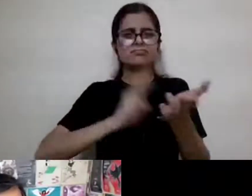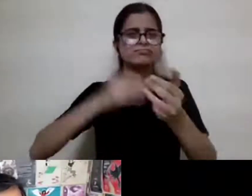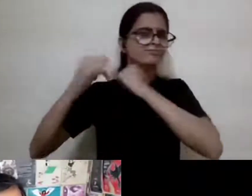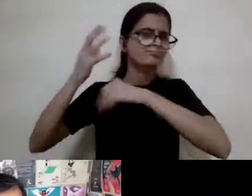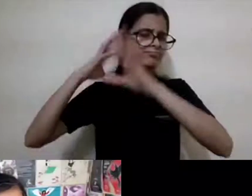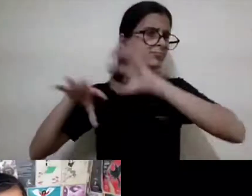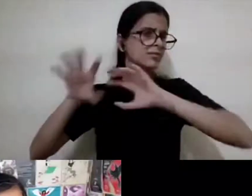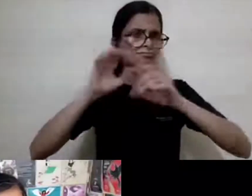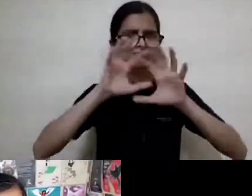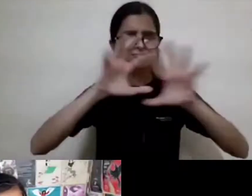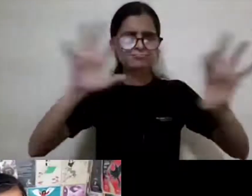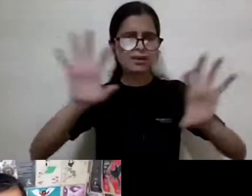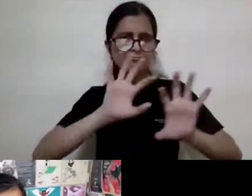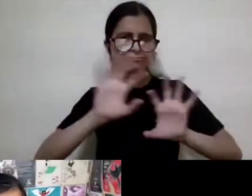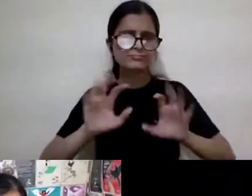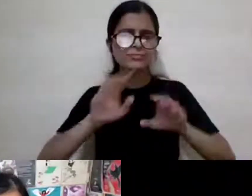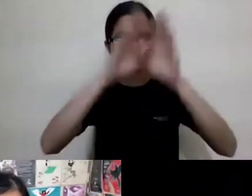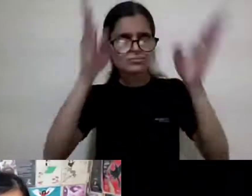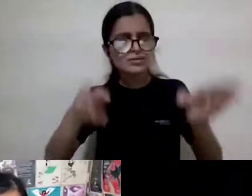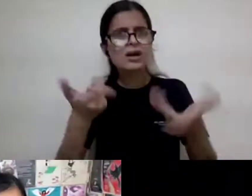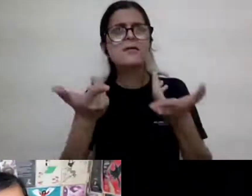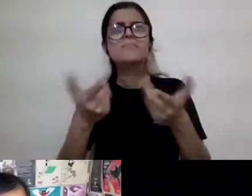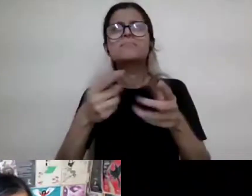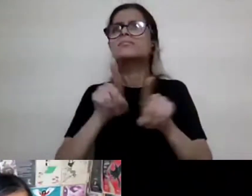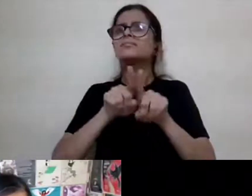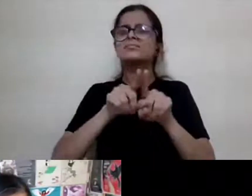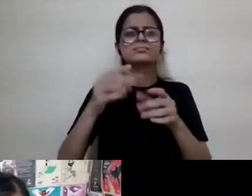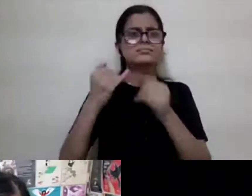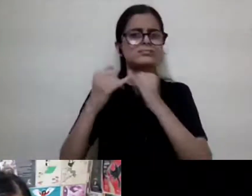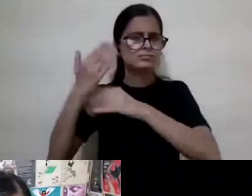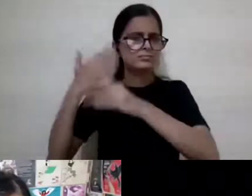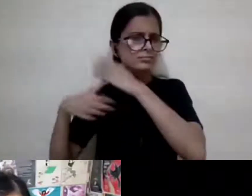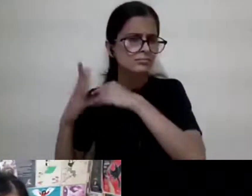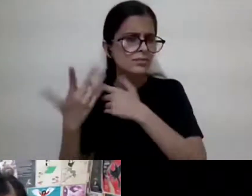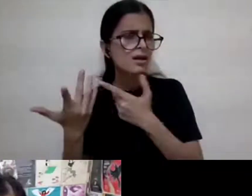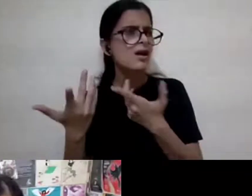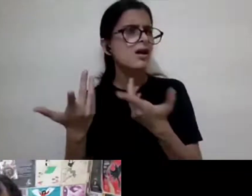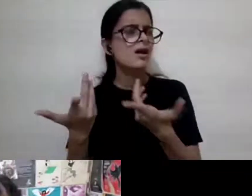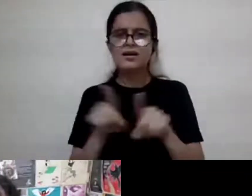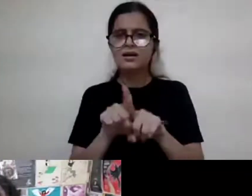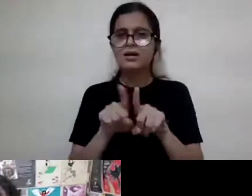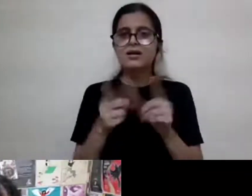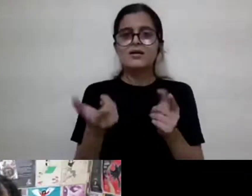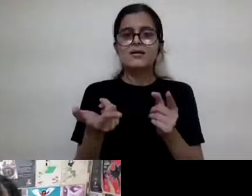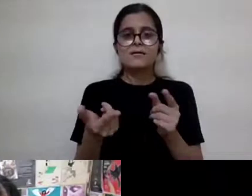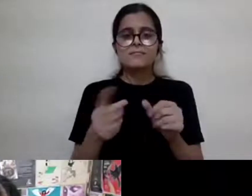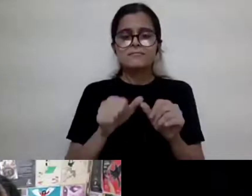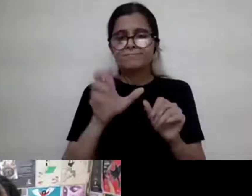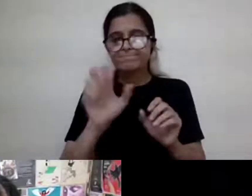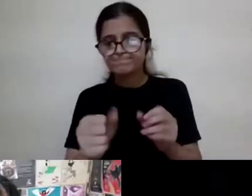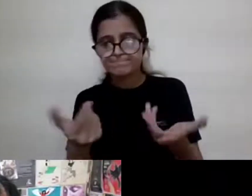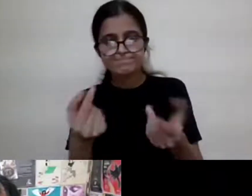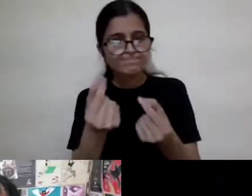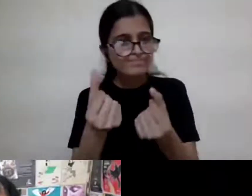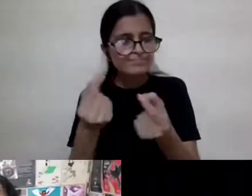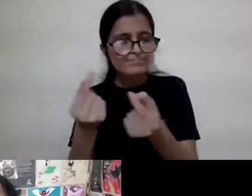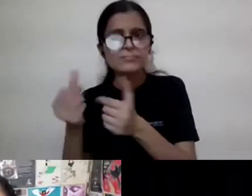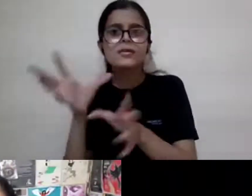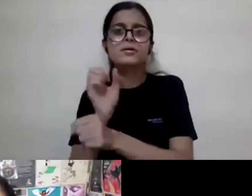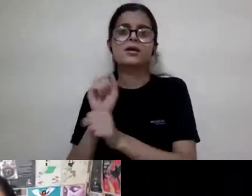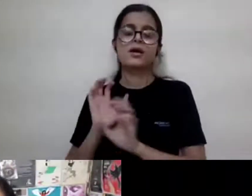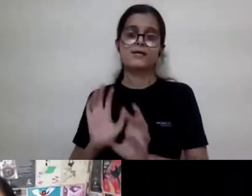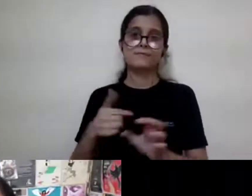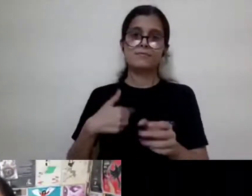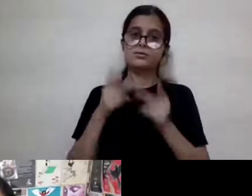ramps and elevators, and they think of the built environment, but they miss out on these kind of elements.